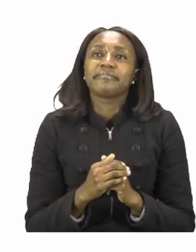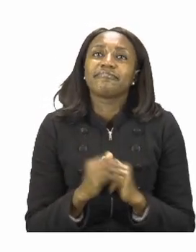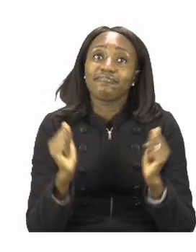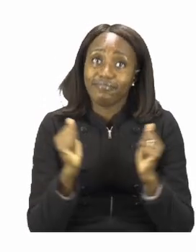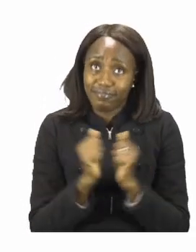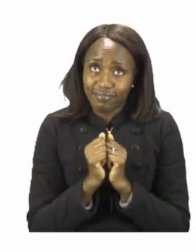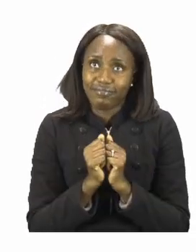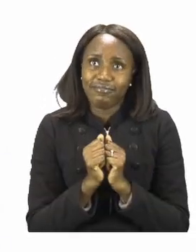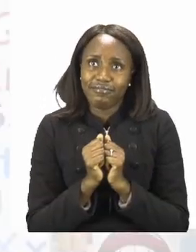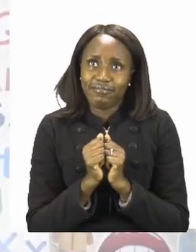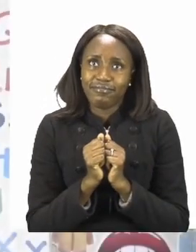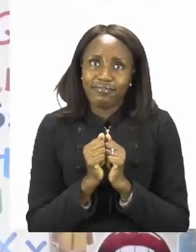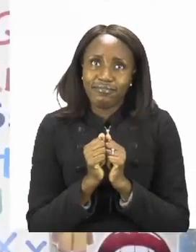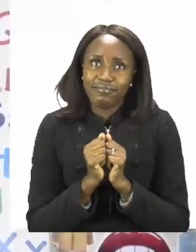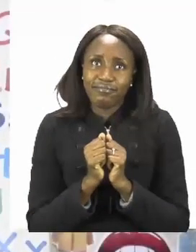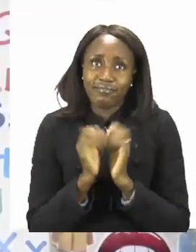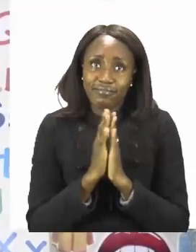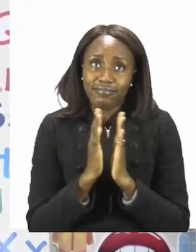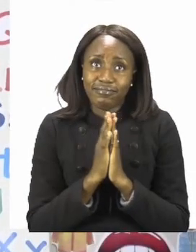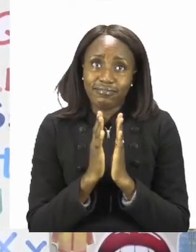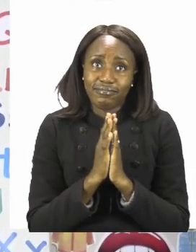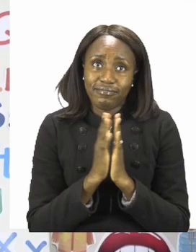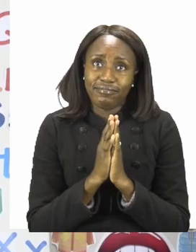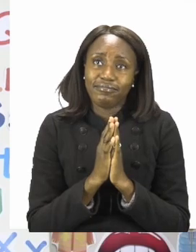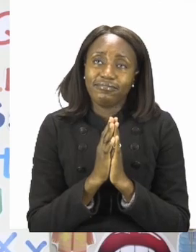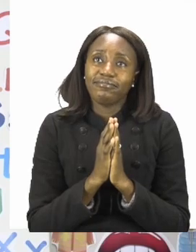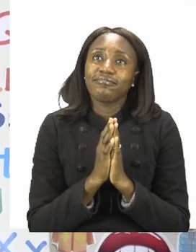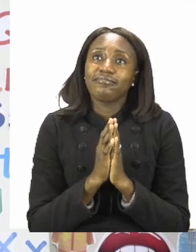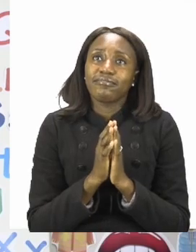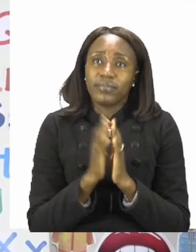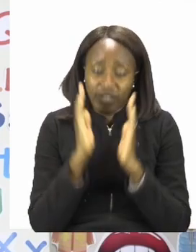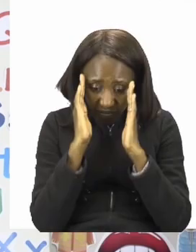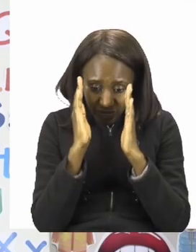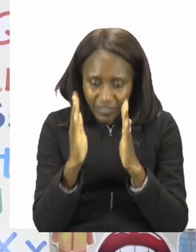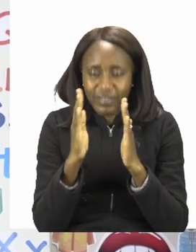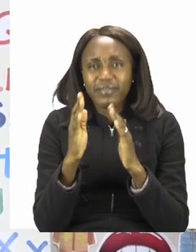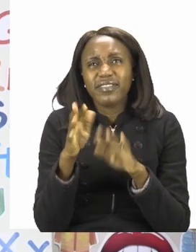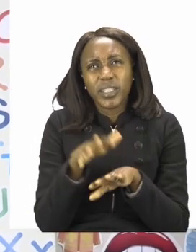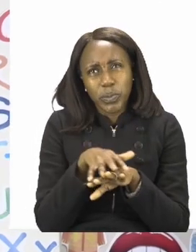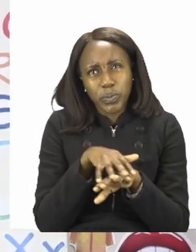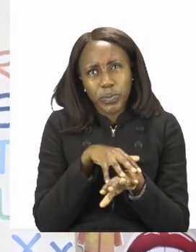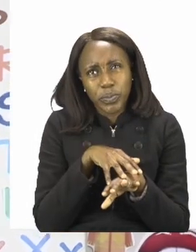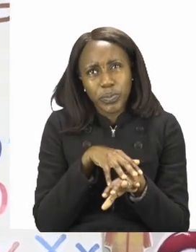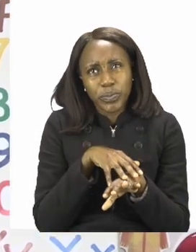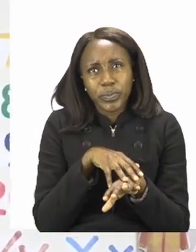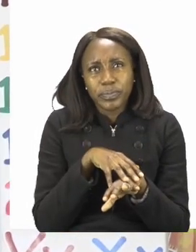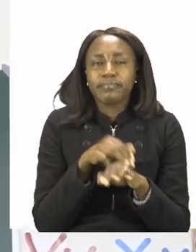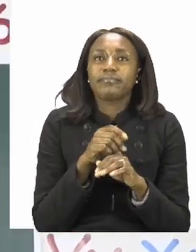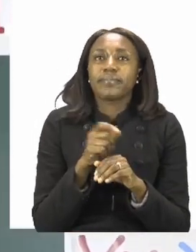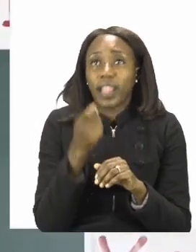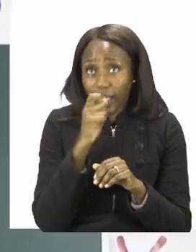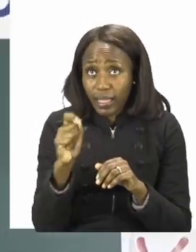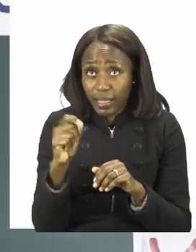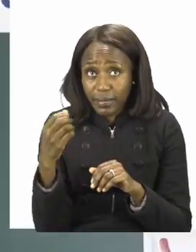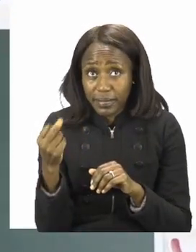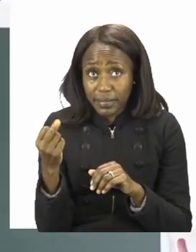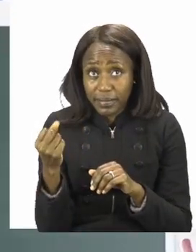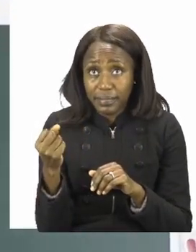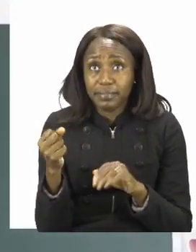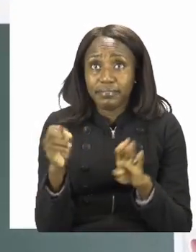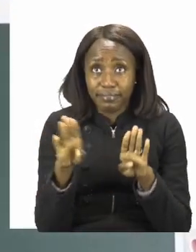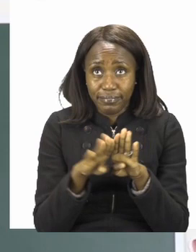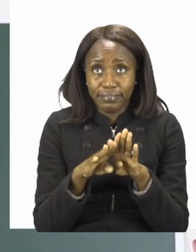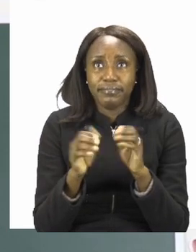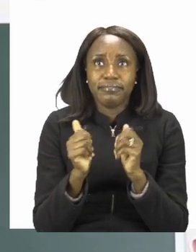together, and I want you to please do it with me slowly. Make sure that you have a pencil in your hand so that we